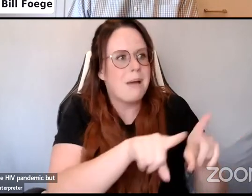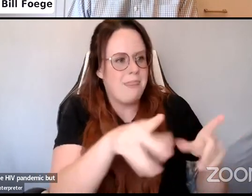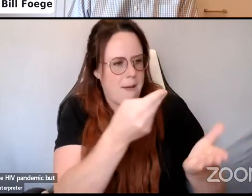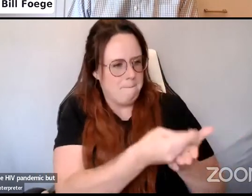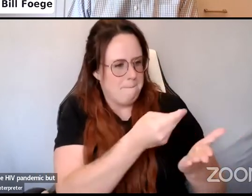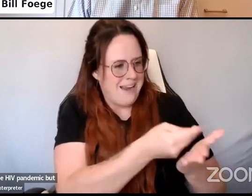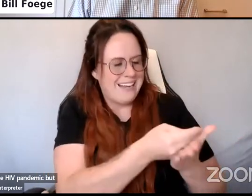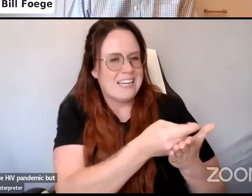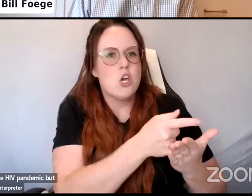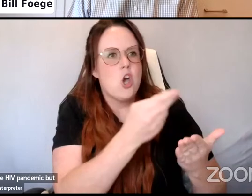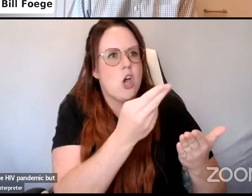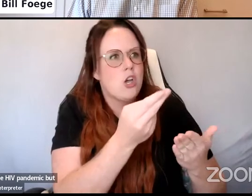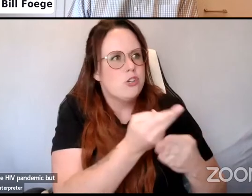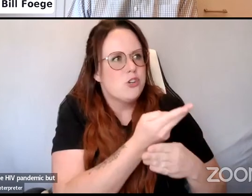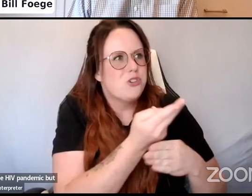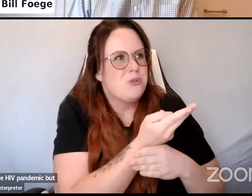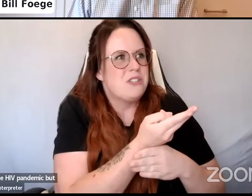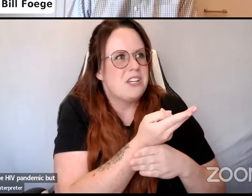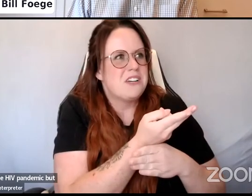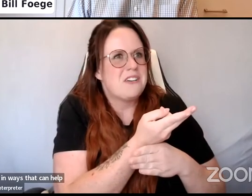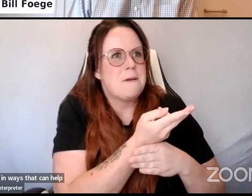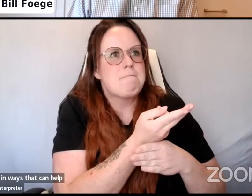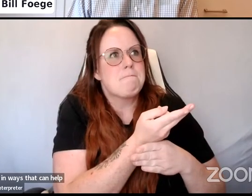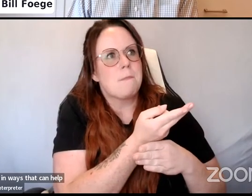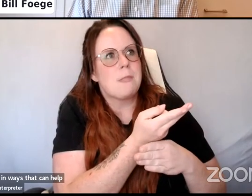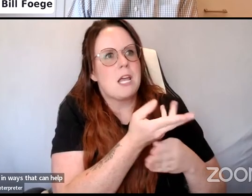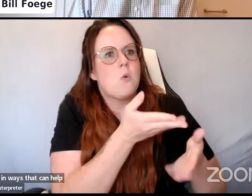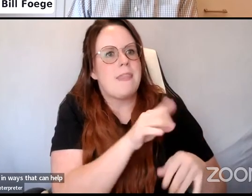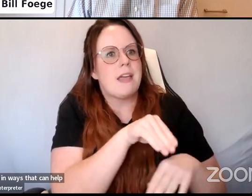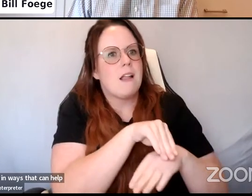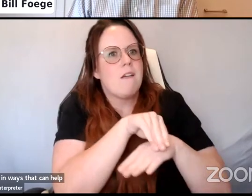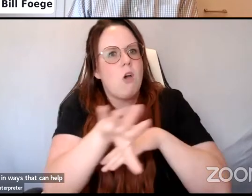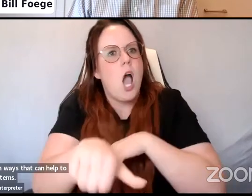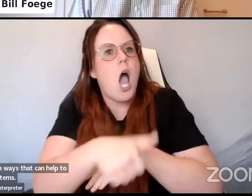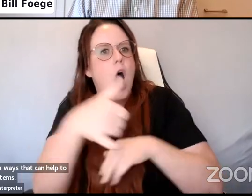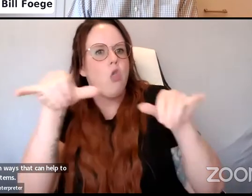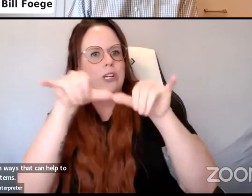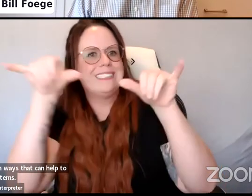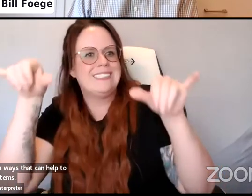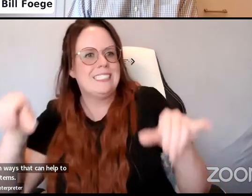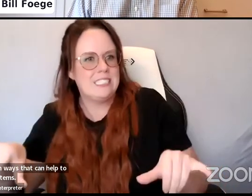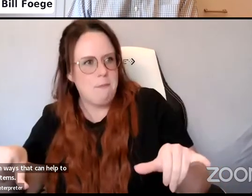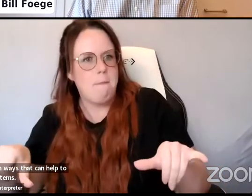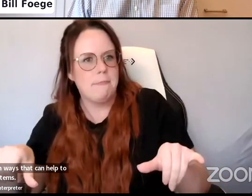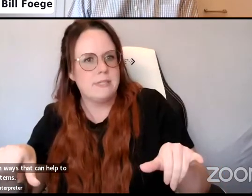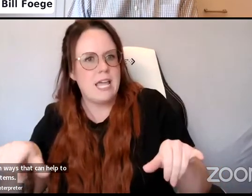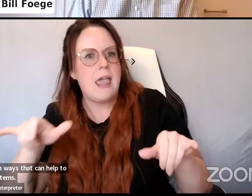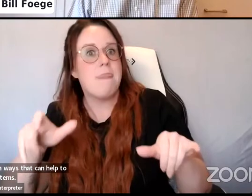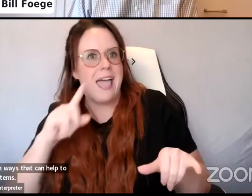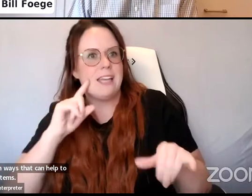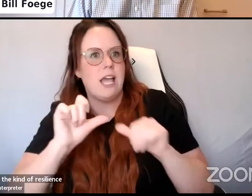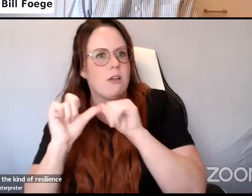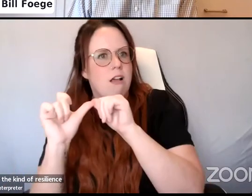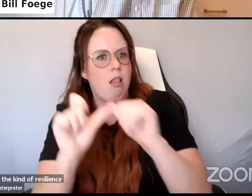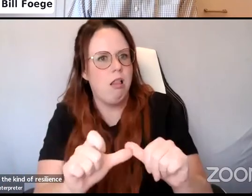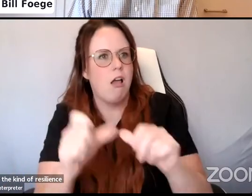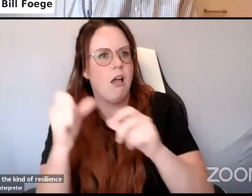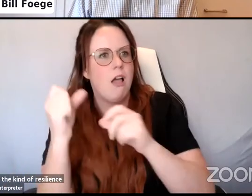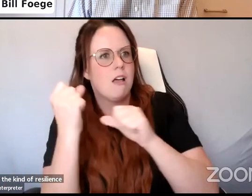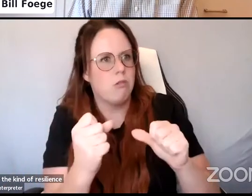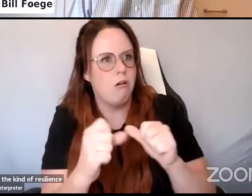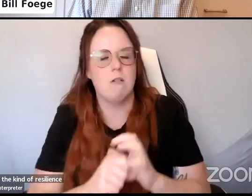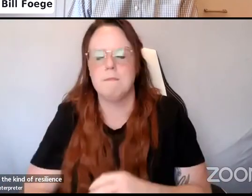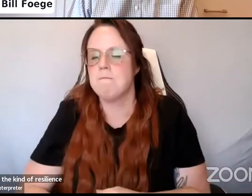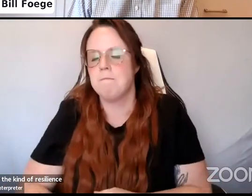in ways that can help to strengthen systems and that's what I think we have the kind of resilience and sustainability that we're talking about